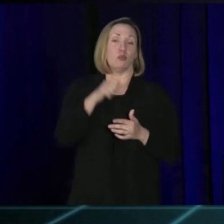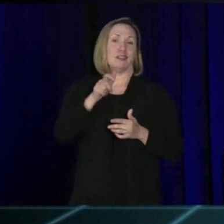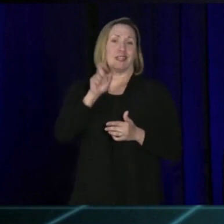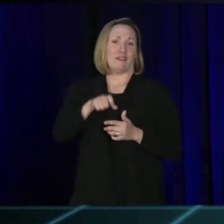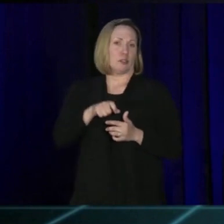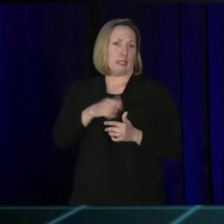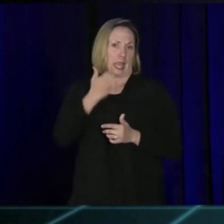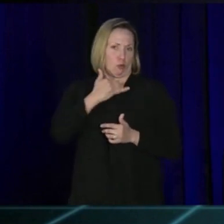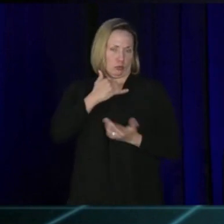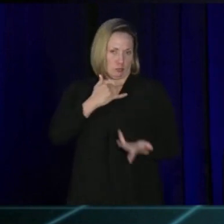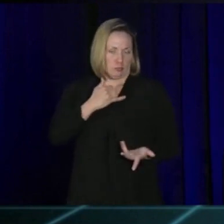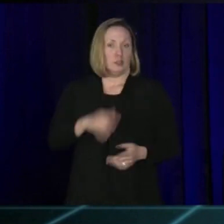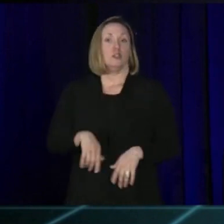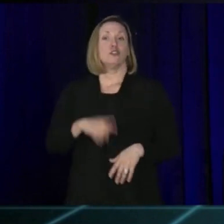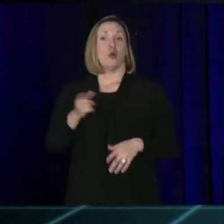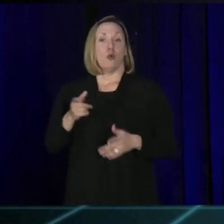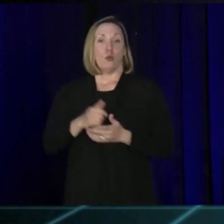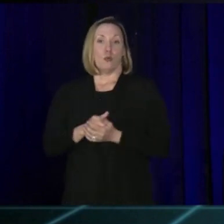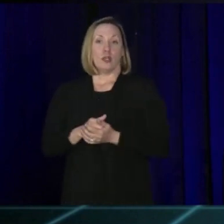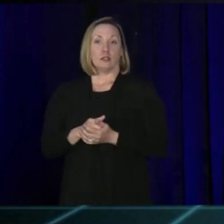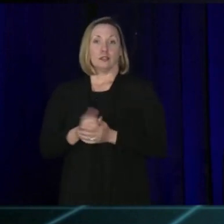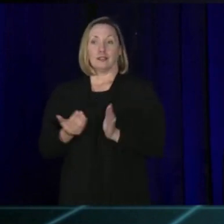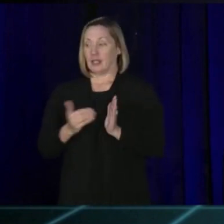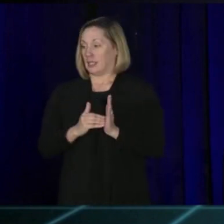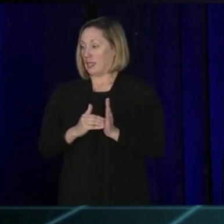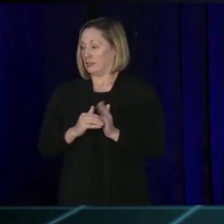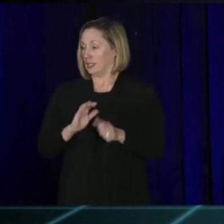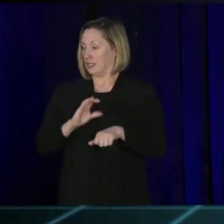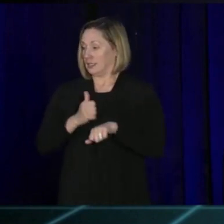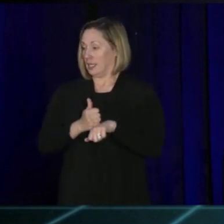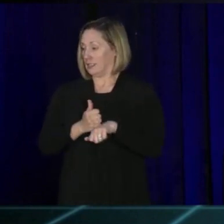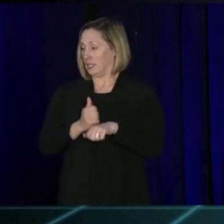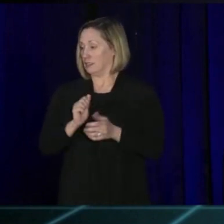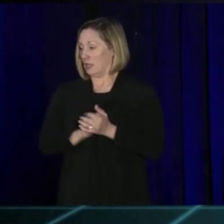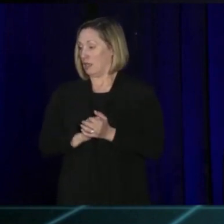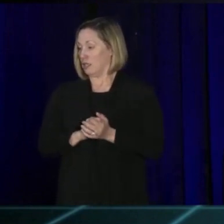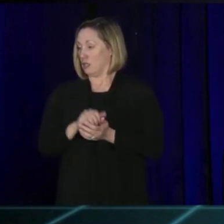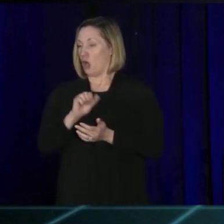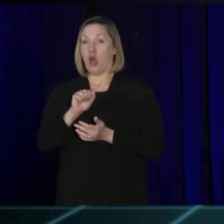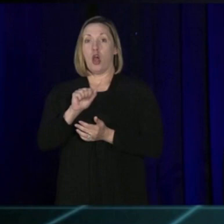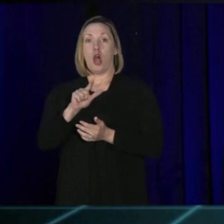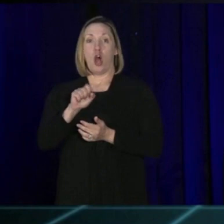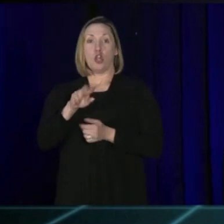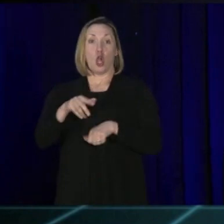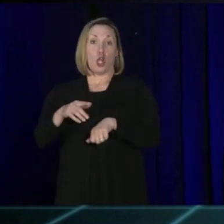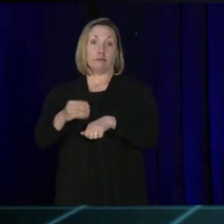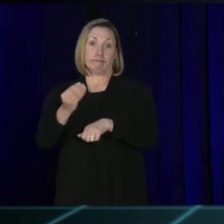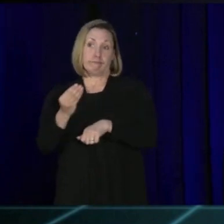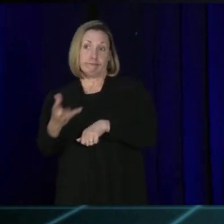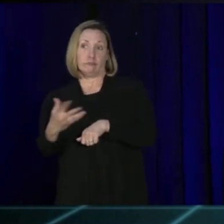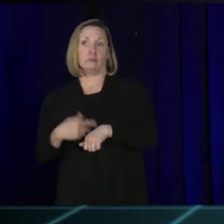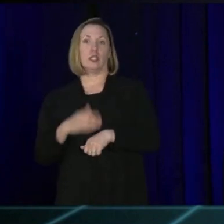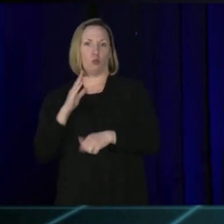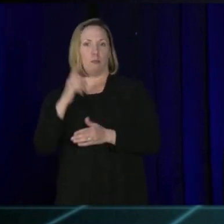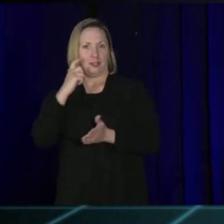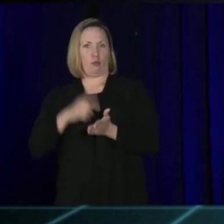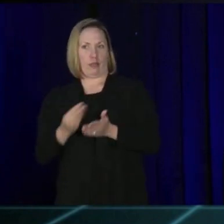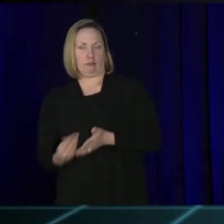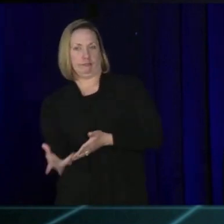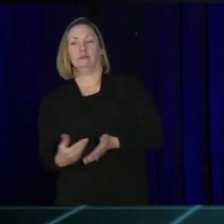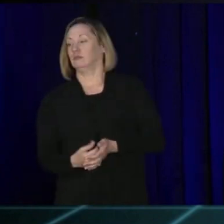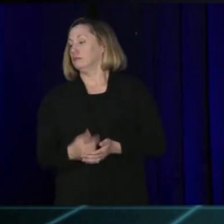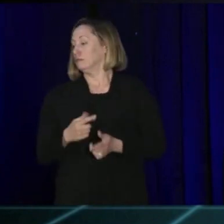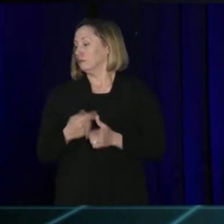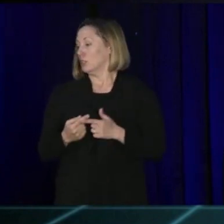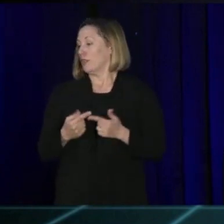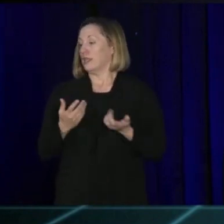only. So you can, again, set role alert, and the user will be notified. Now what we implemented is submit validation.